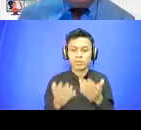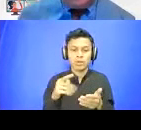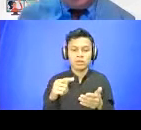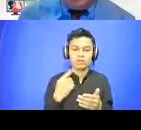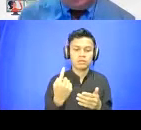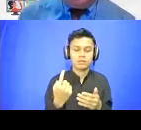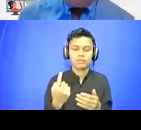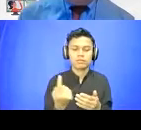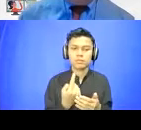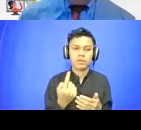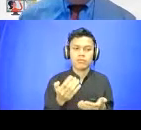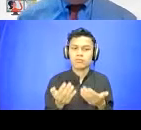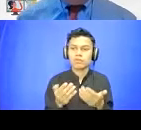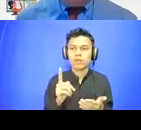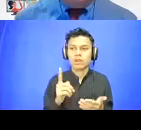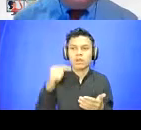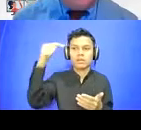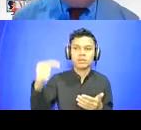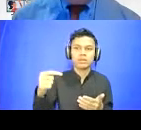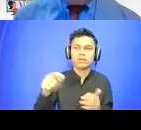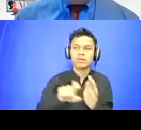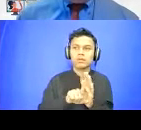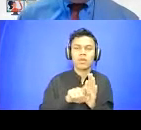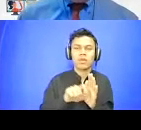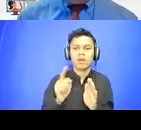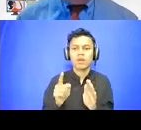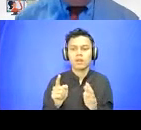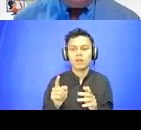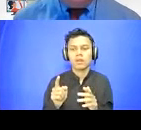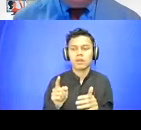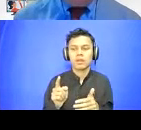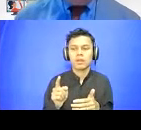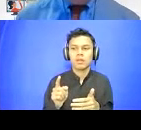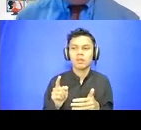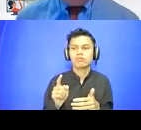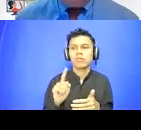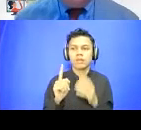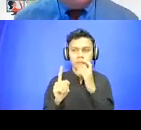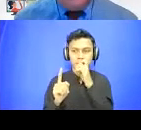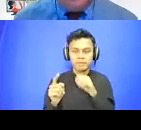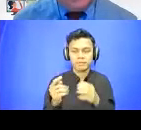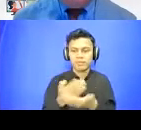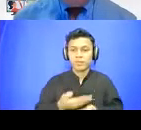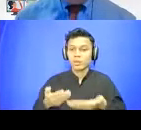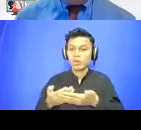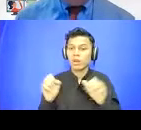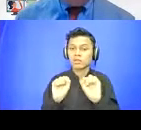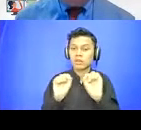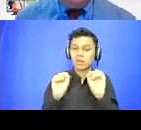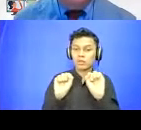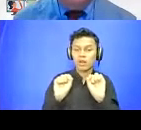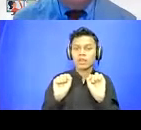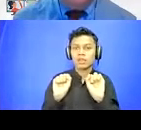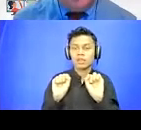providing services remotely. Regarding privacy and confidentiality, all of those standards, the